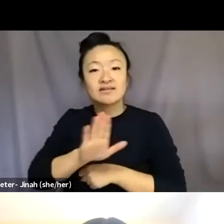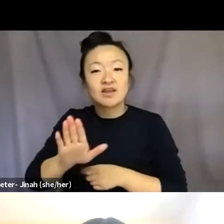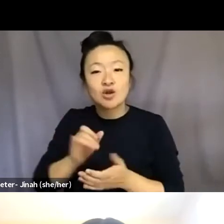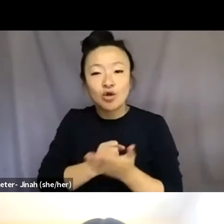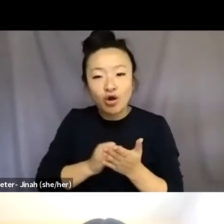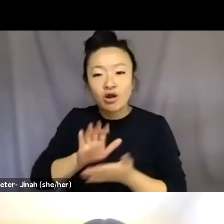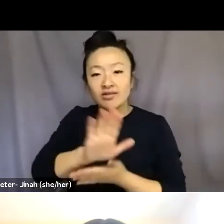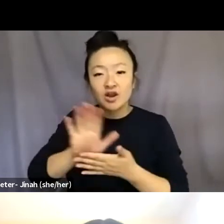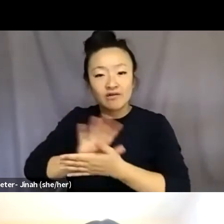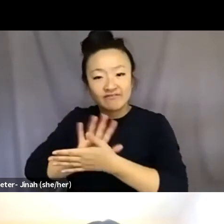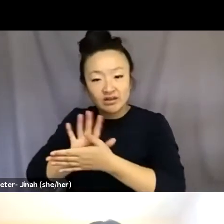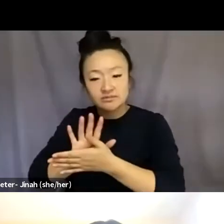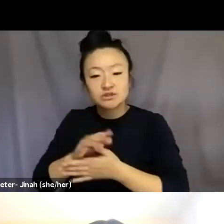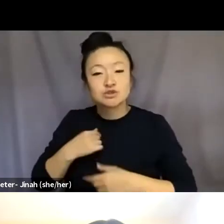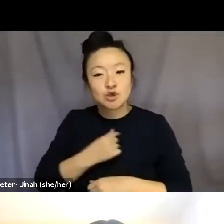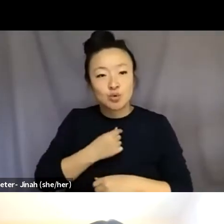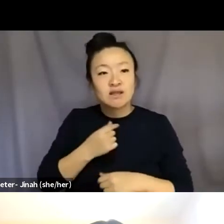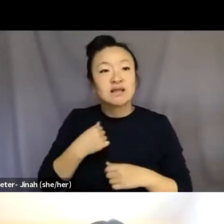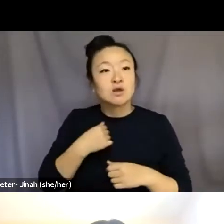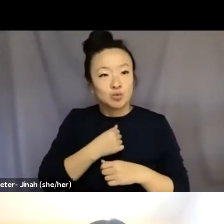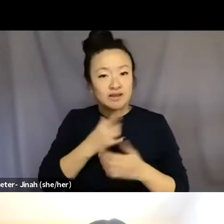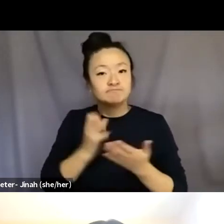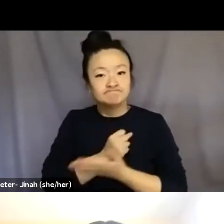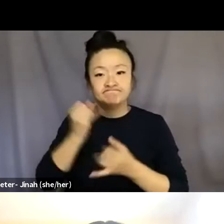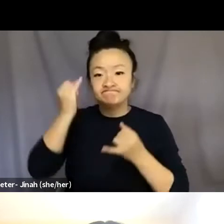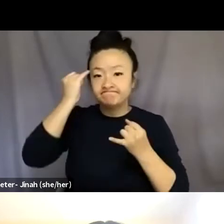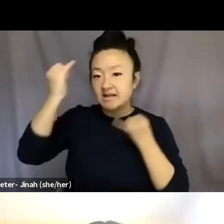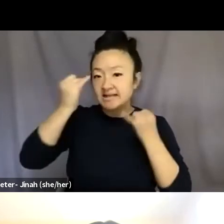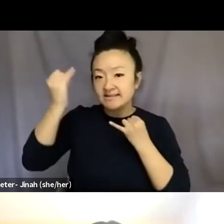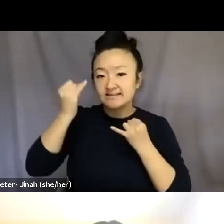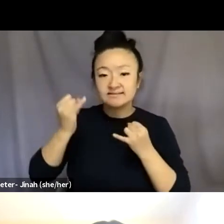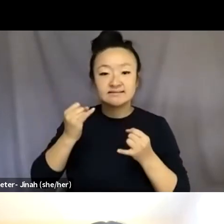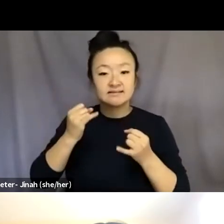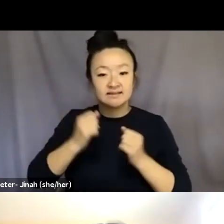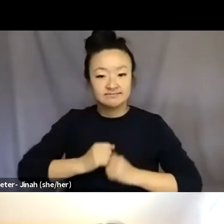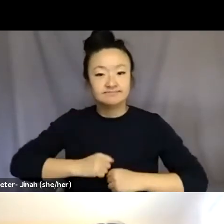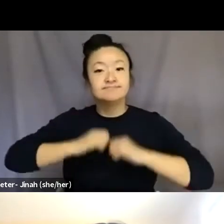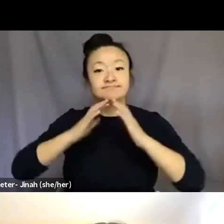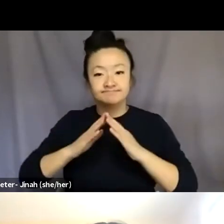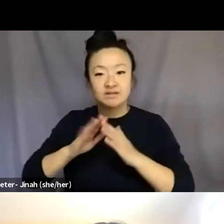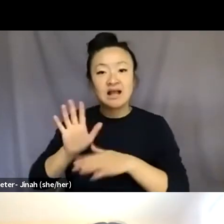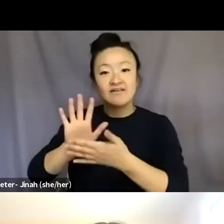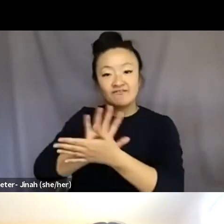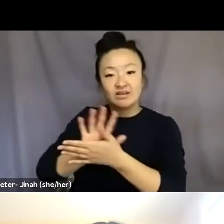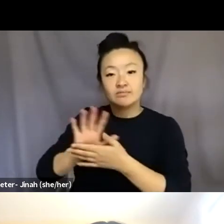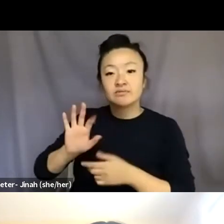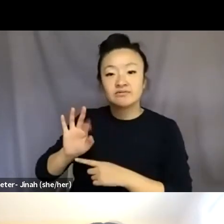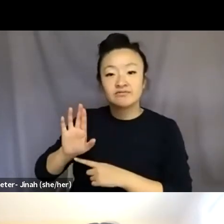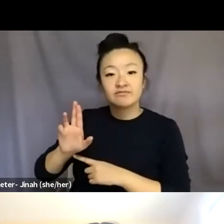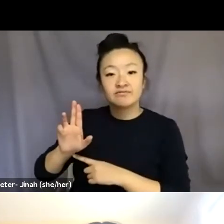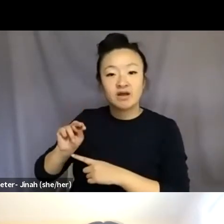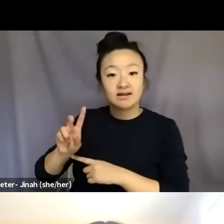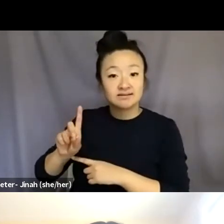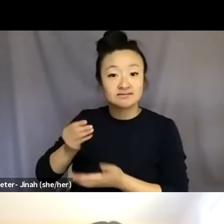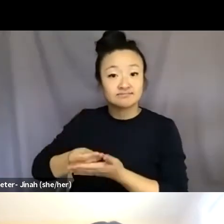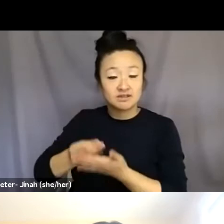immediately jumped on the ideas and created a film fund. And we are very excited to